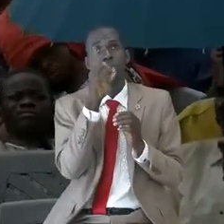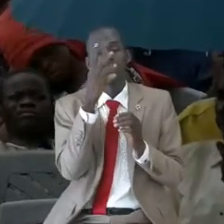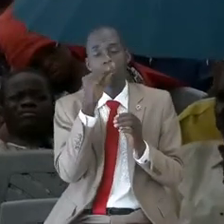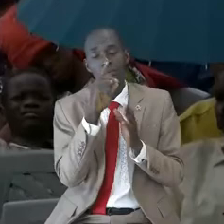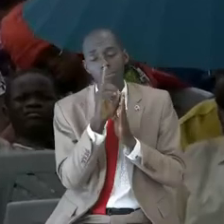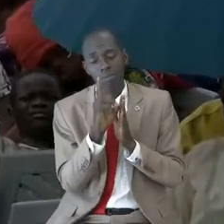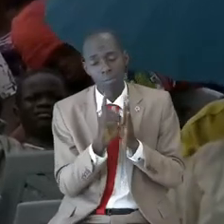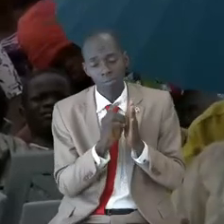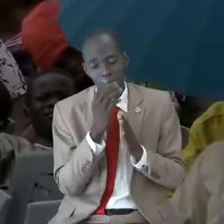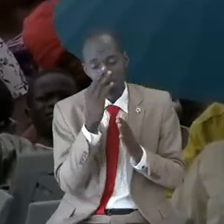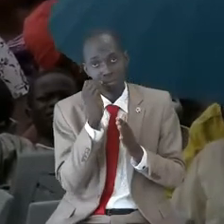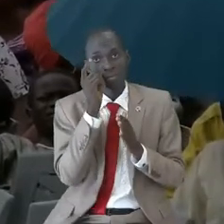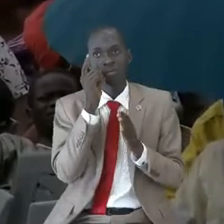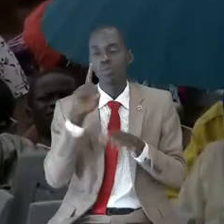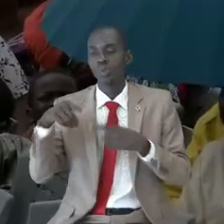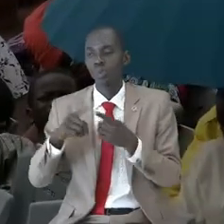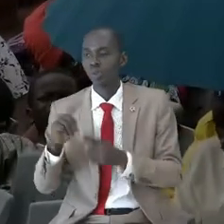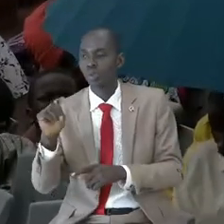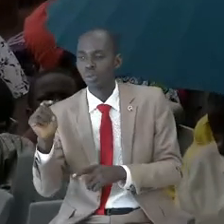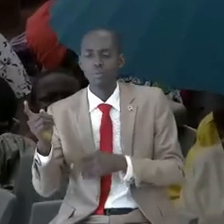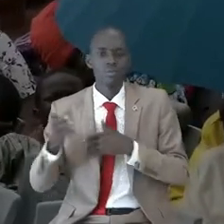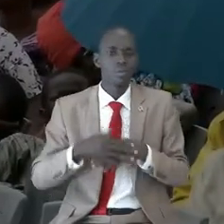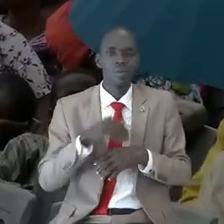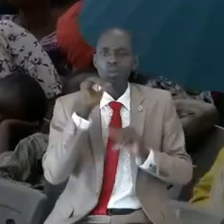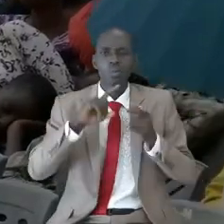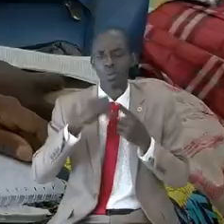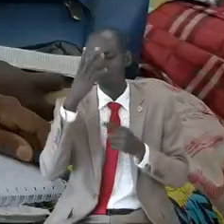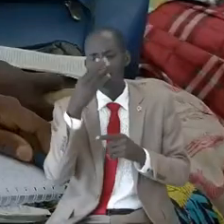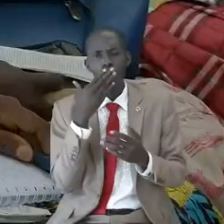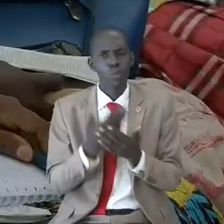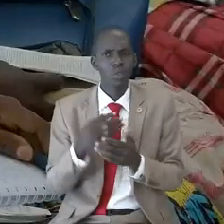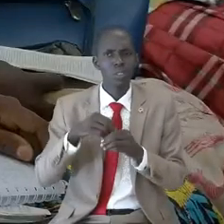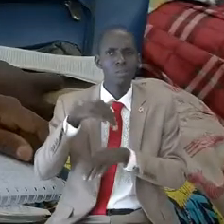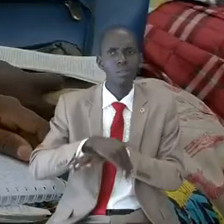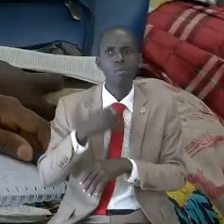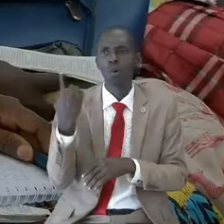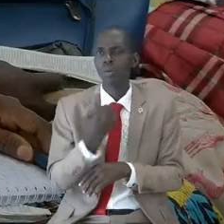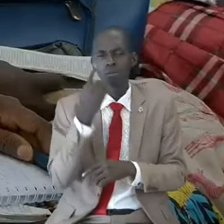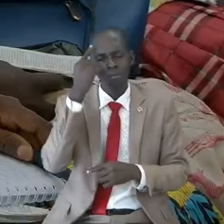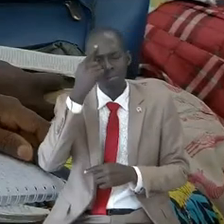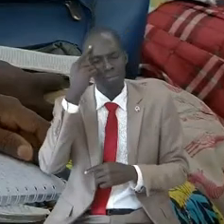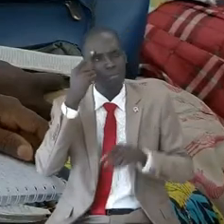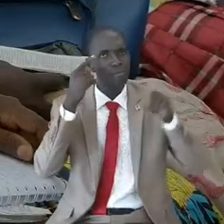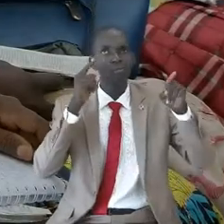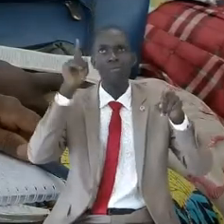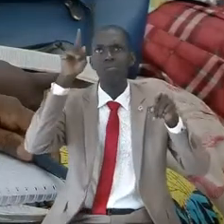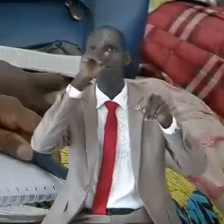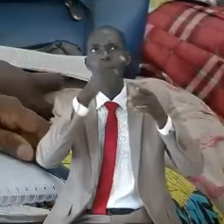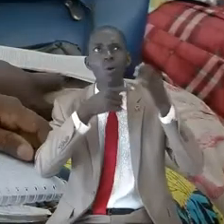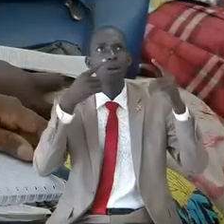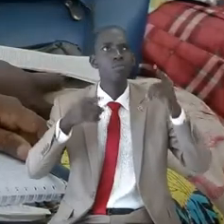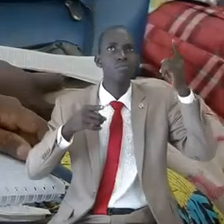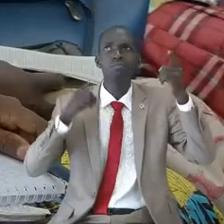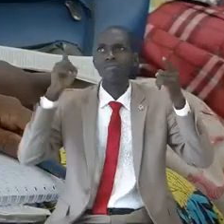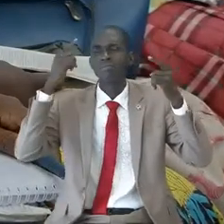you go to the toilet, you come back, you're not able to sleep again. And you are thinking of, you know, what happened at that time, what happened at that time.